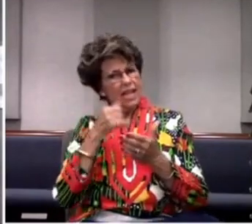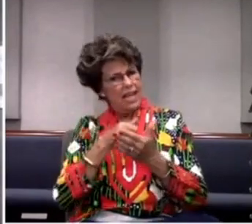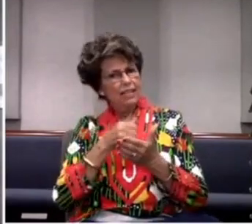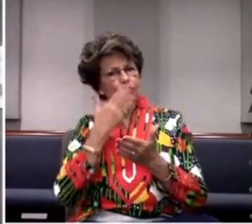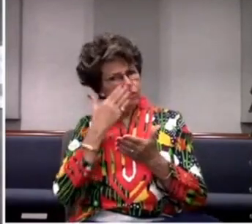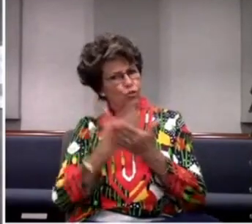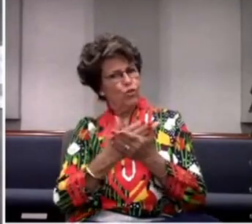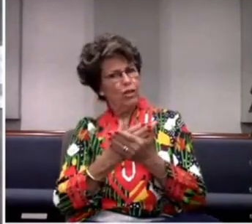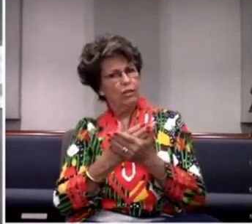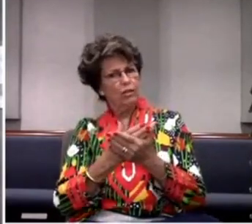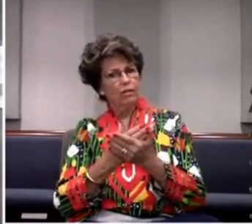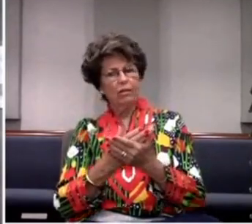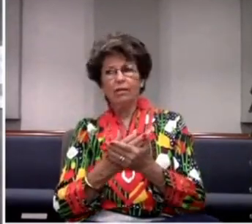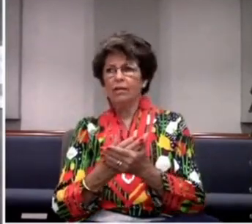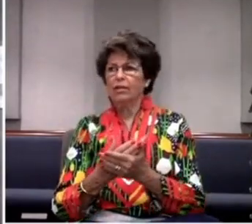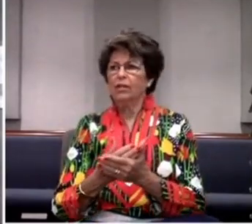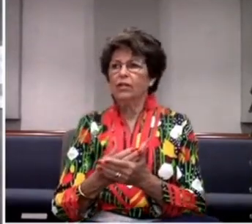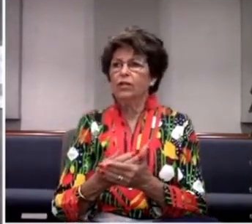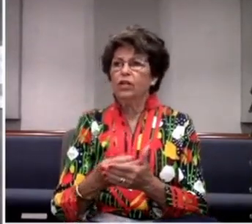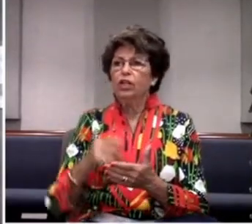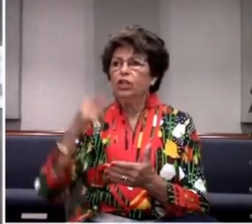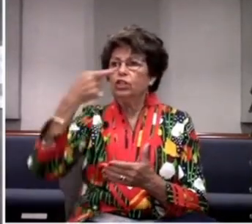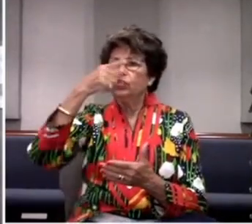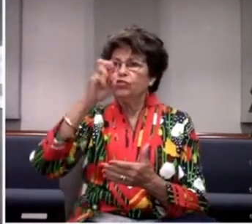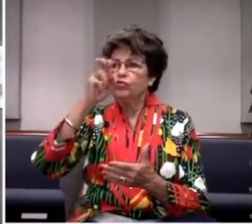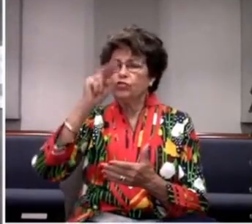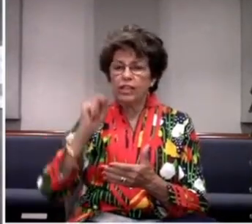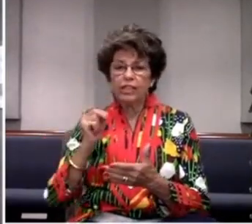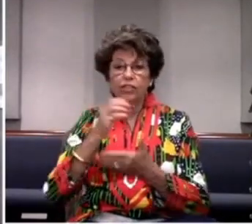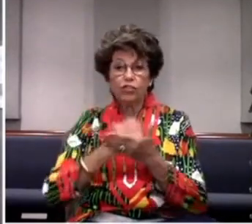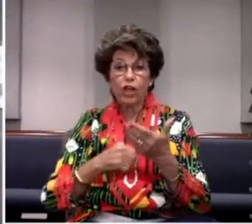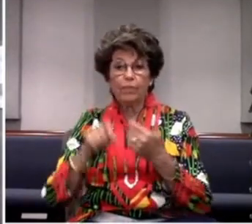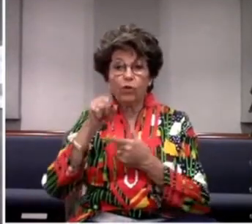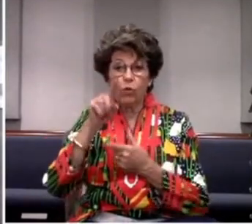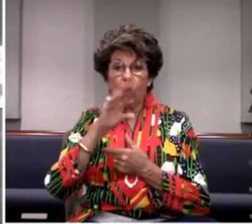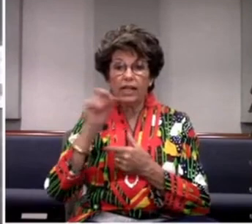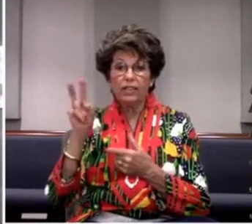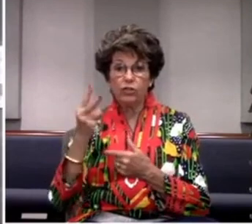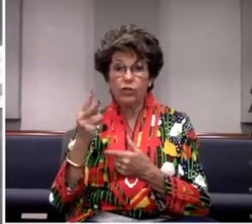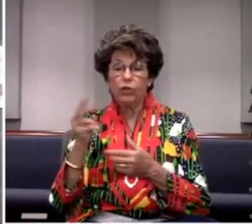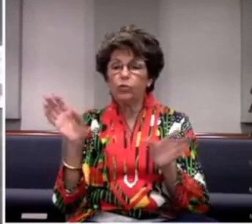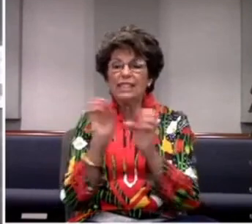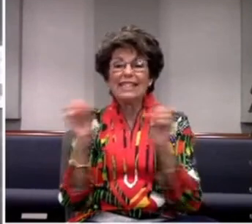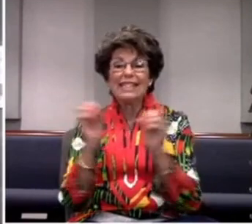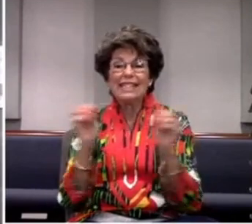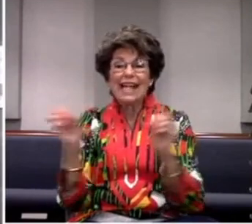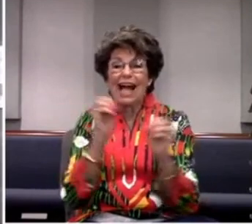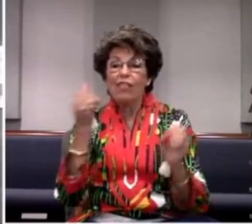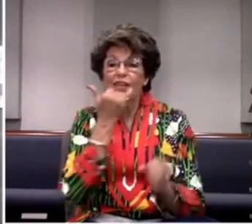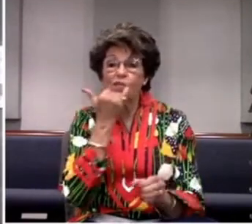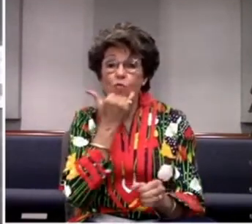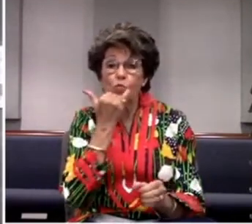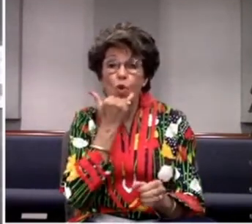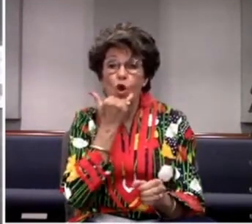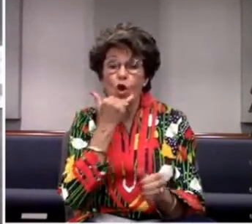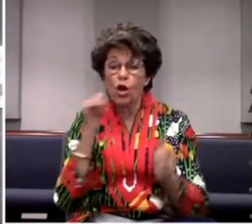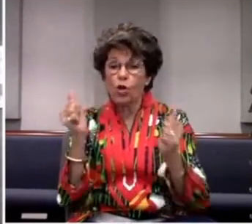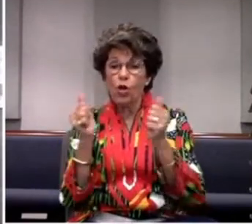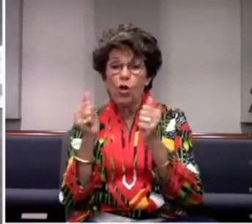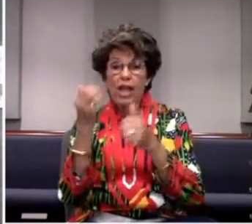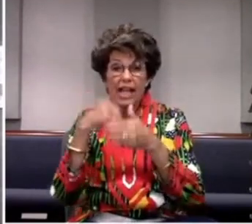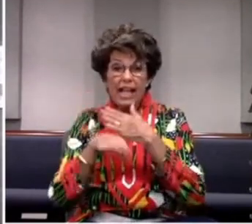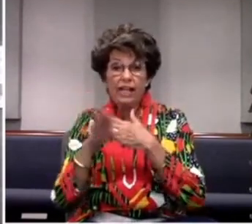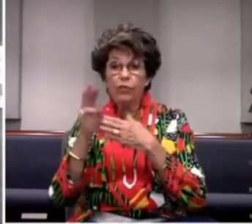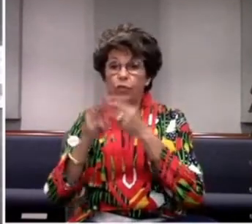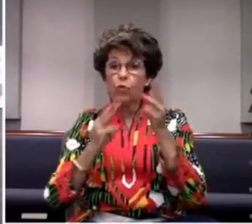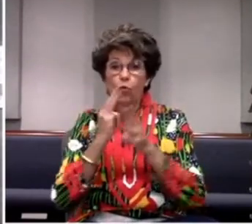Genesis chapter 1 and Genesis chapter 2, there was nothing wrong in the world. There was nothing out of